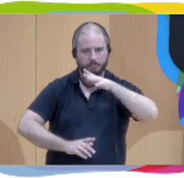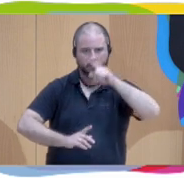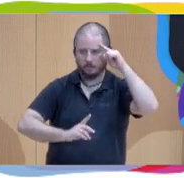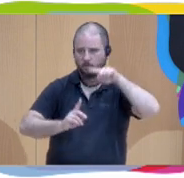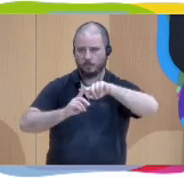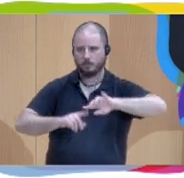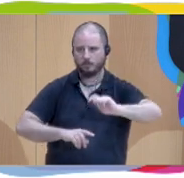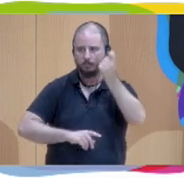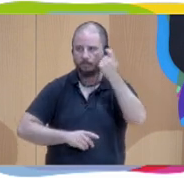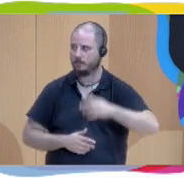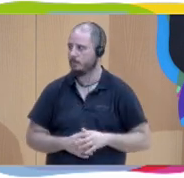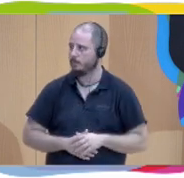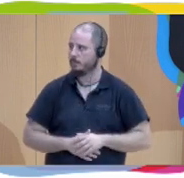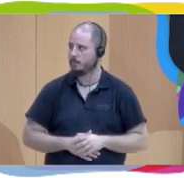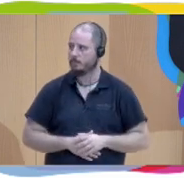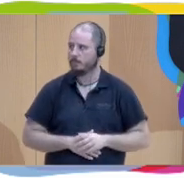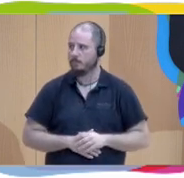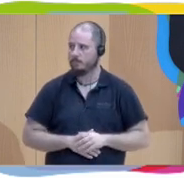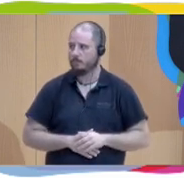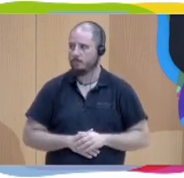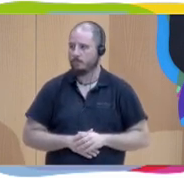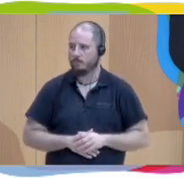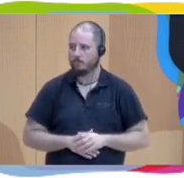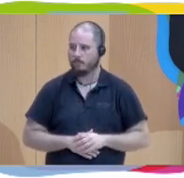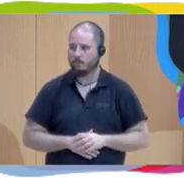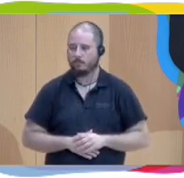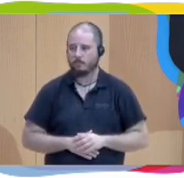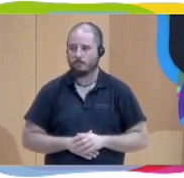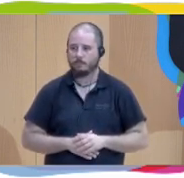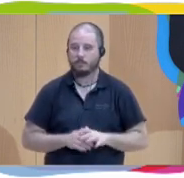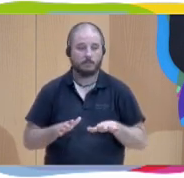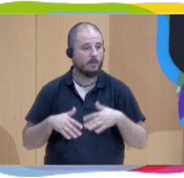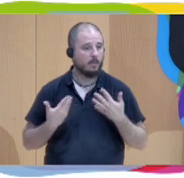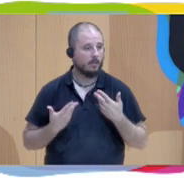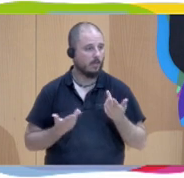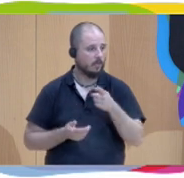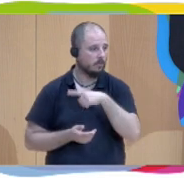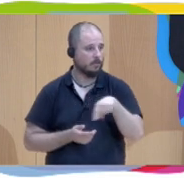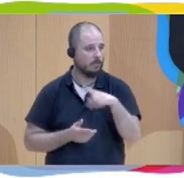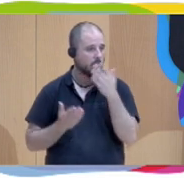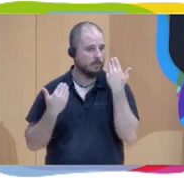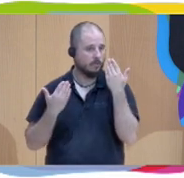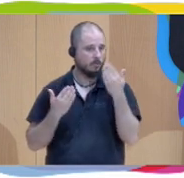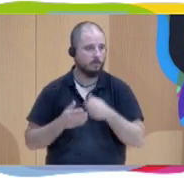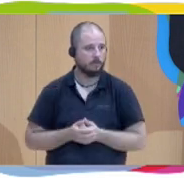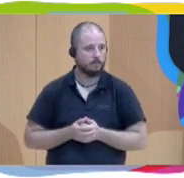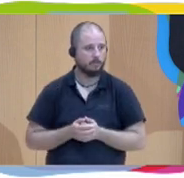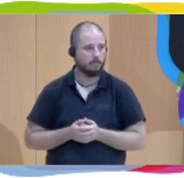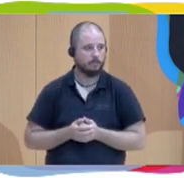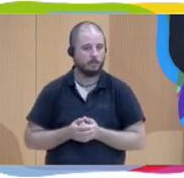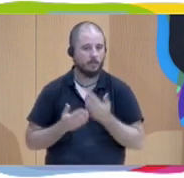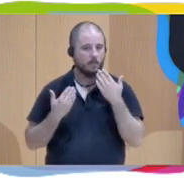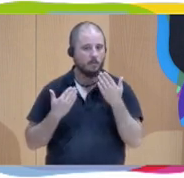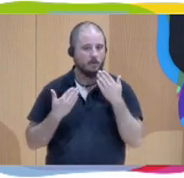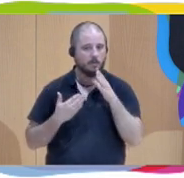So, at the end, we want to congratulate you all of the great job you have done, and thank you for the opportunity for us, for what we have with the